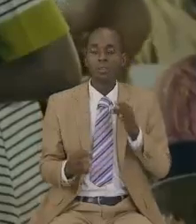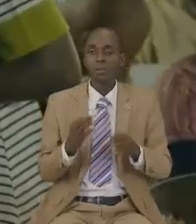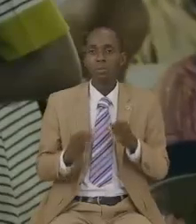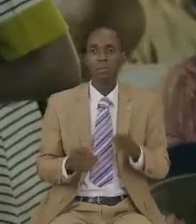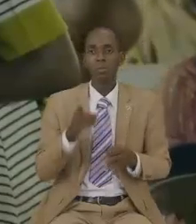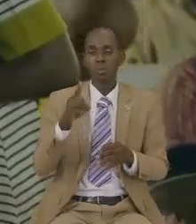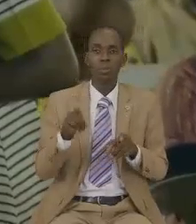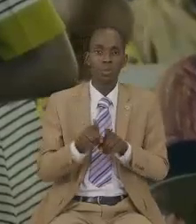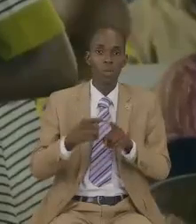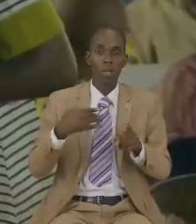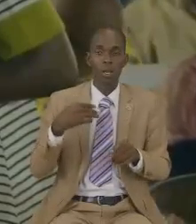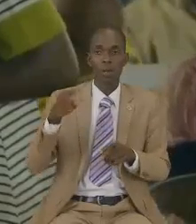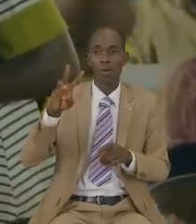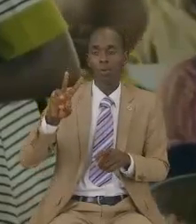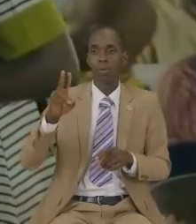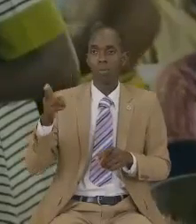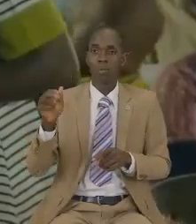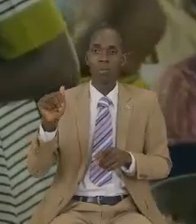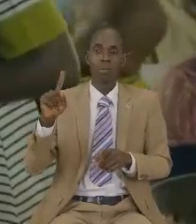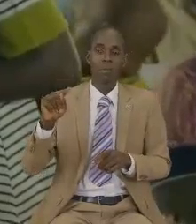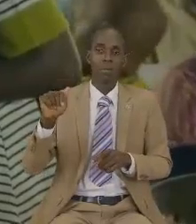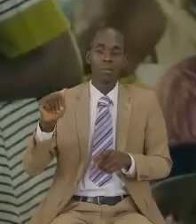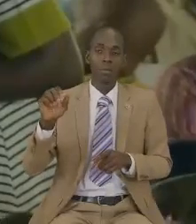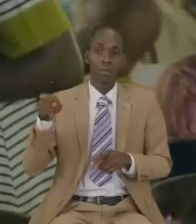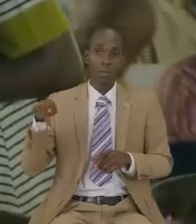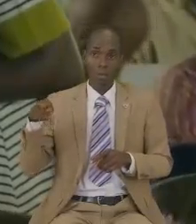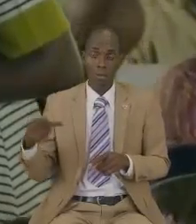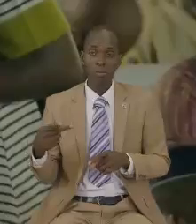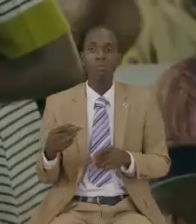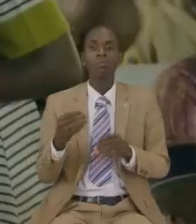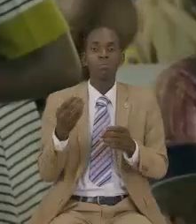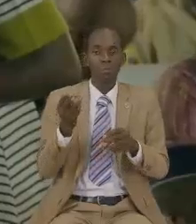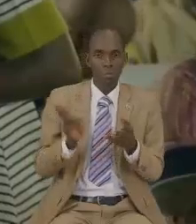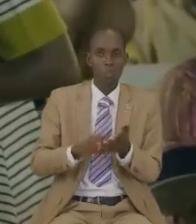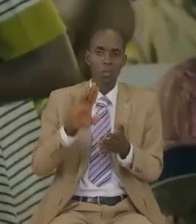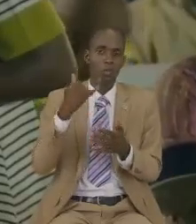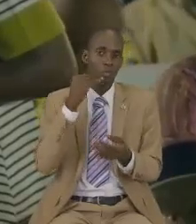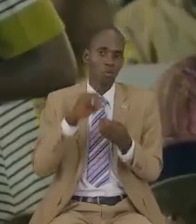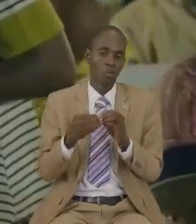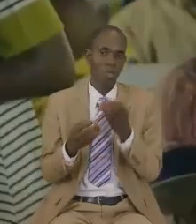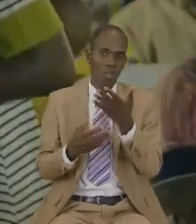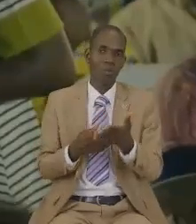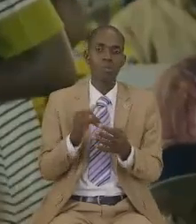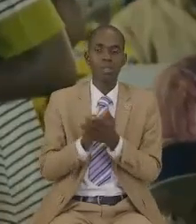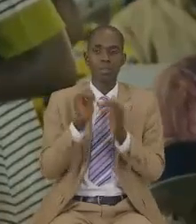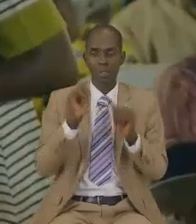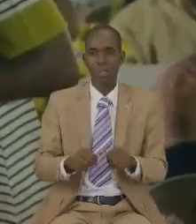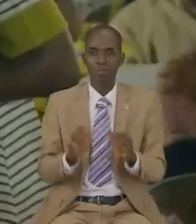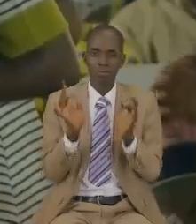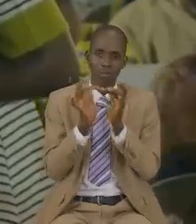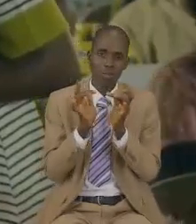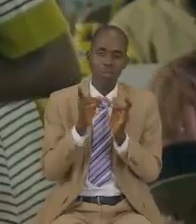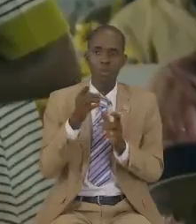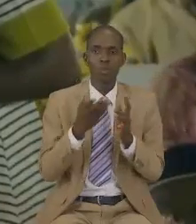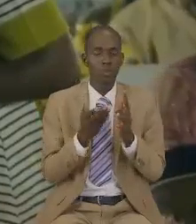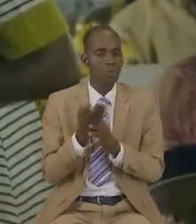we can see you and reach you on time. God bless you as you do that. God bless